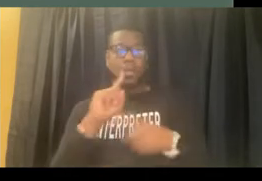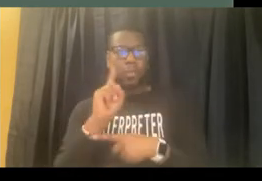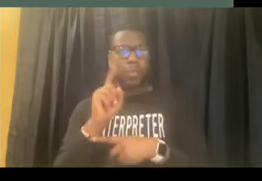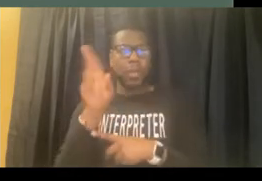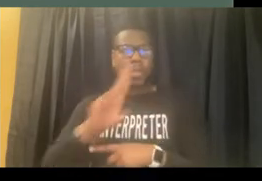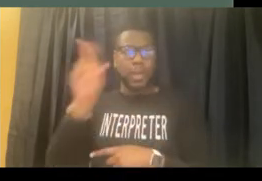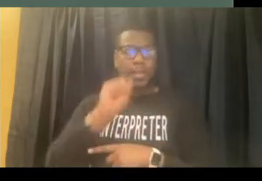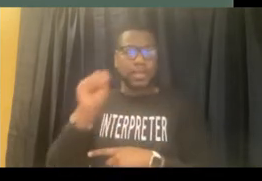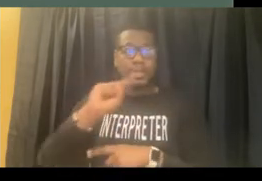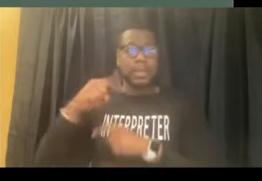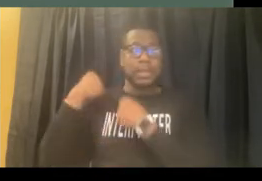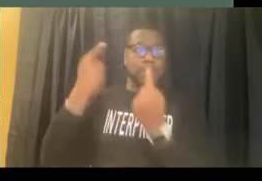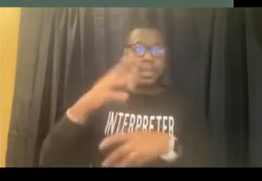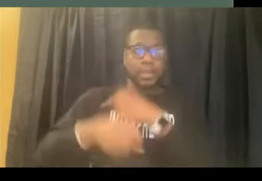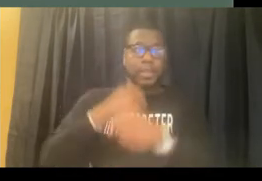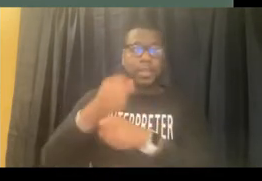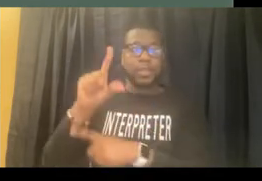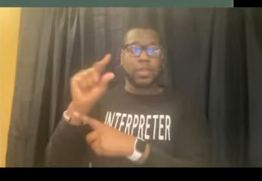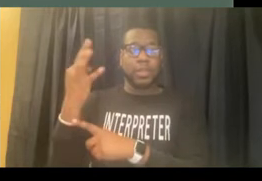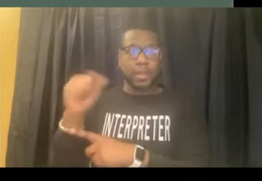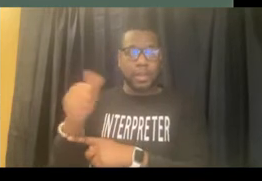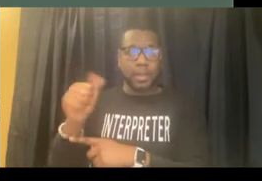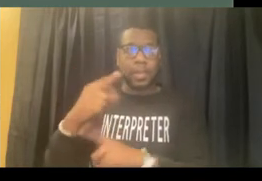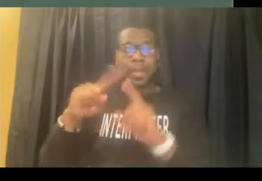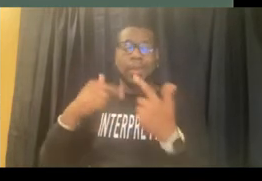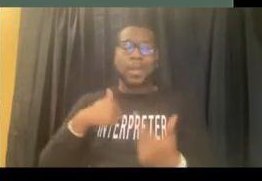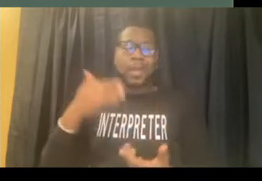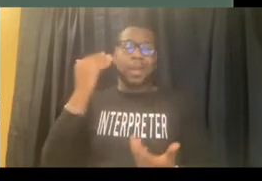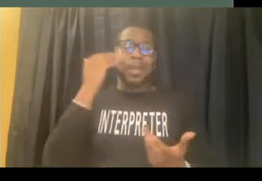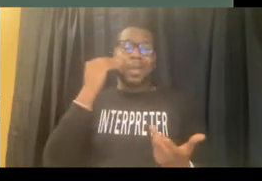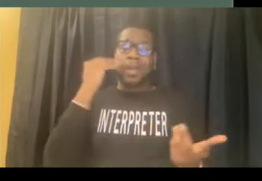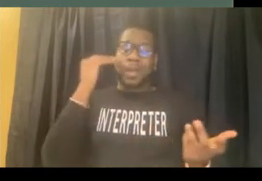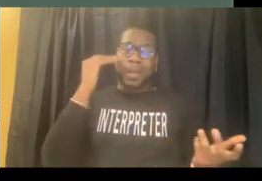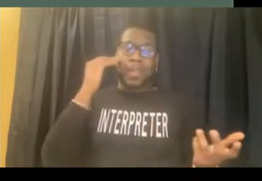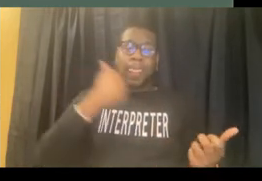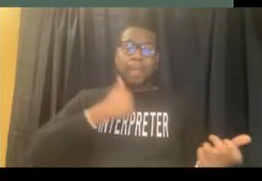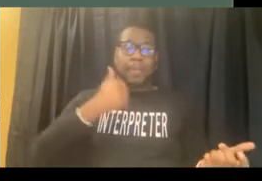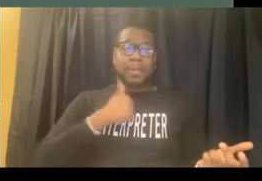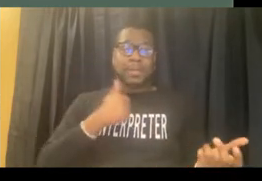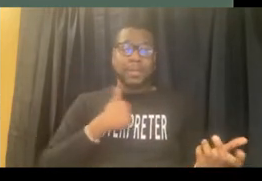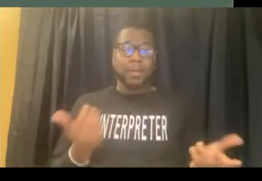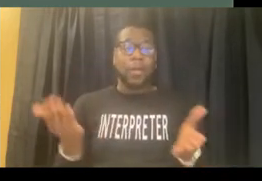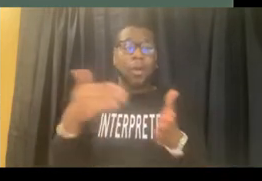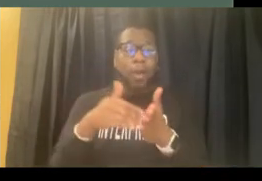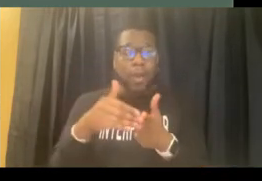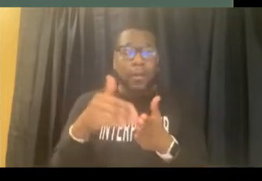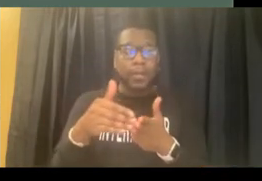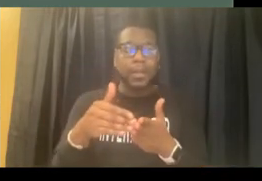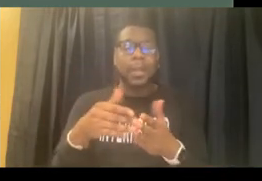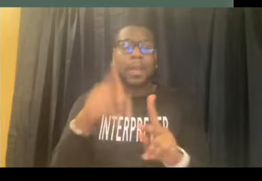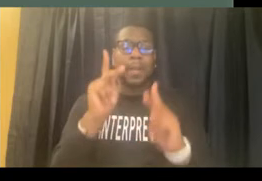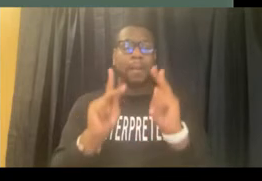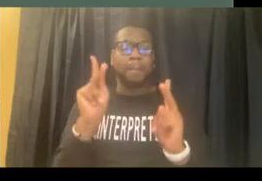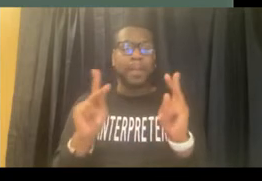of exploitation and trafficking, but I can count on my hand how frequent people actually acknowledge Indigenous